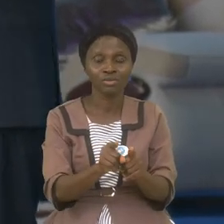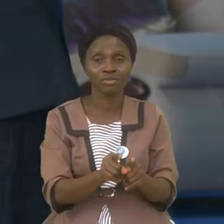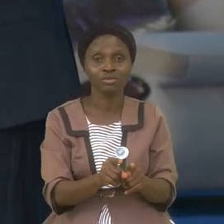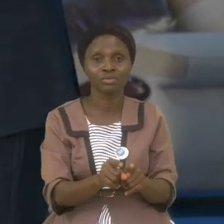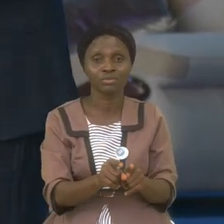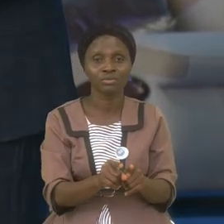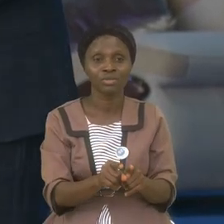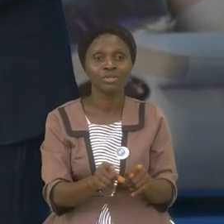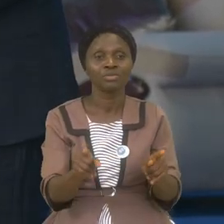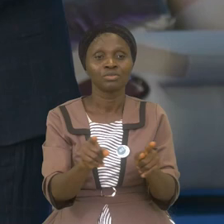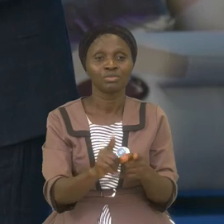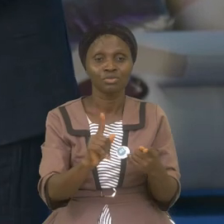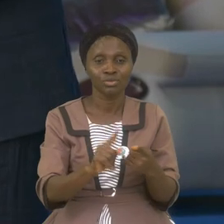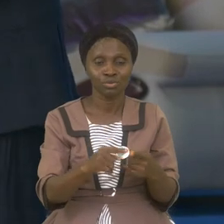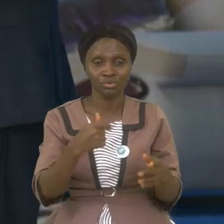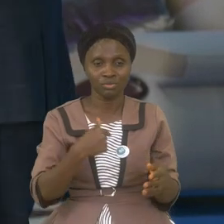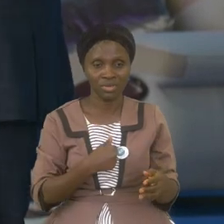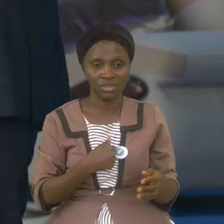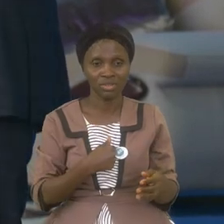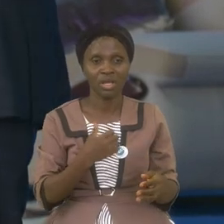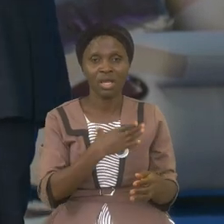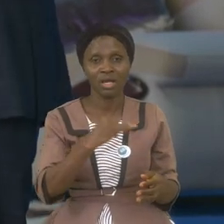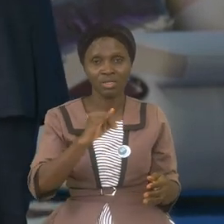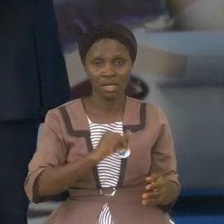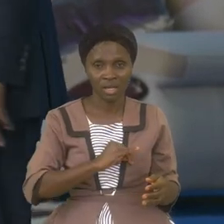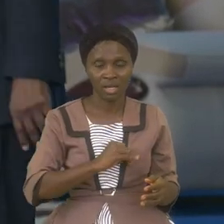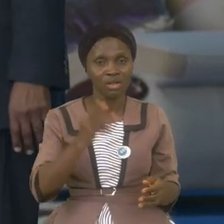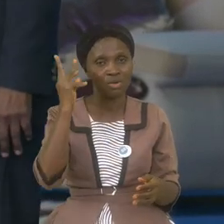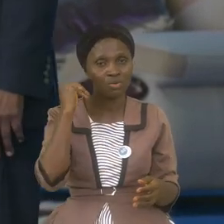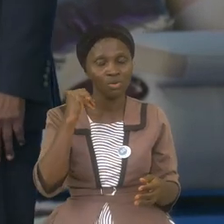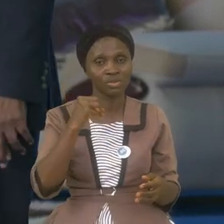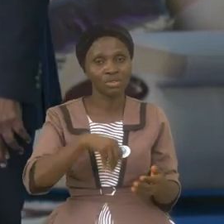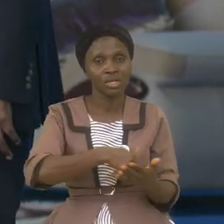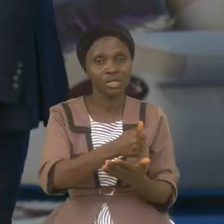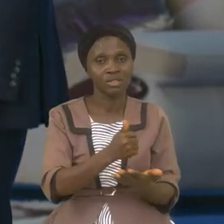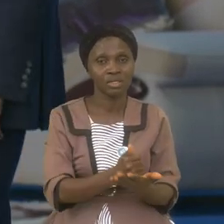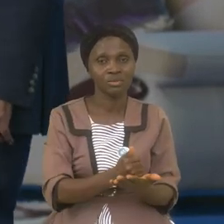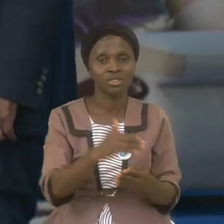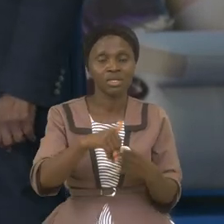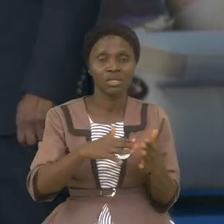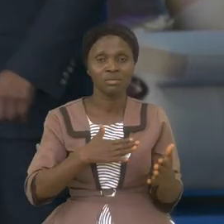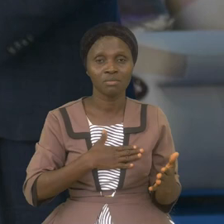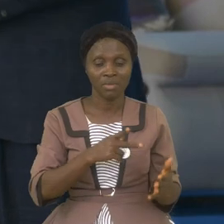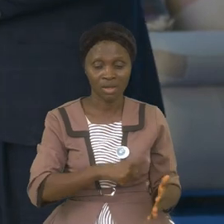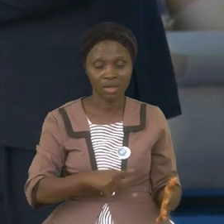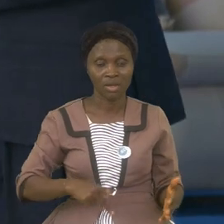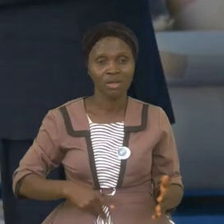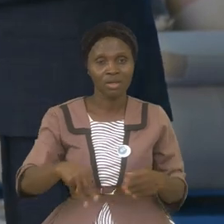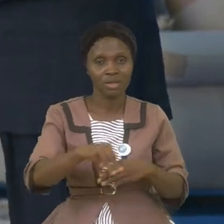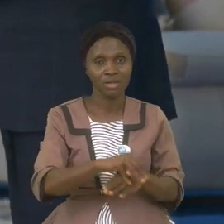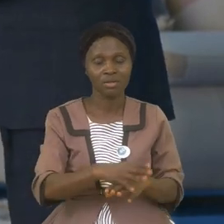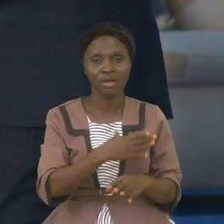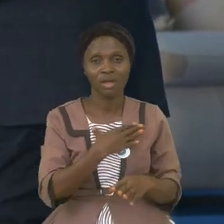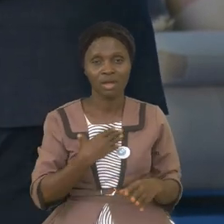unto me, and I was established in my kingdom, and excellent